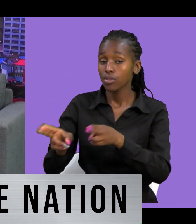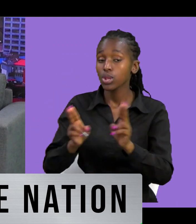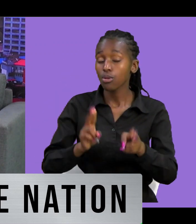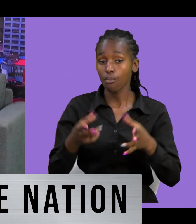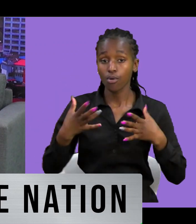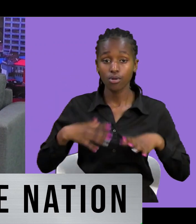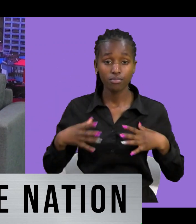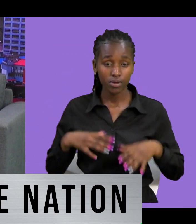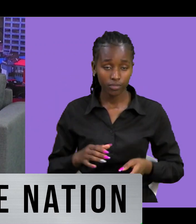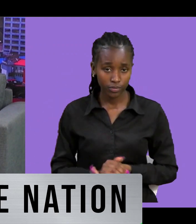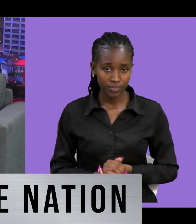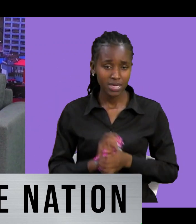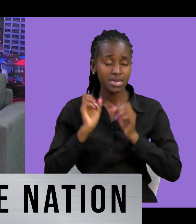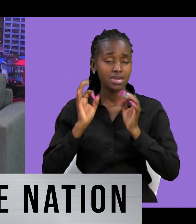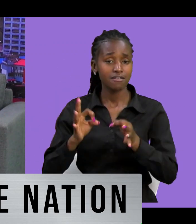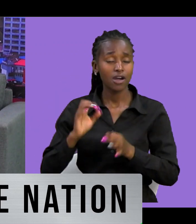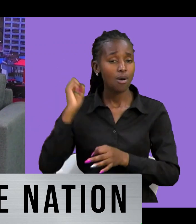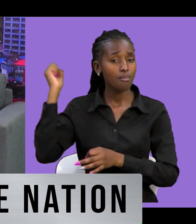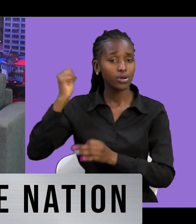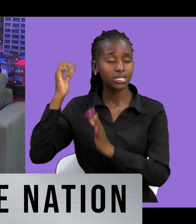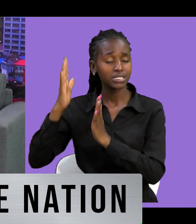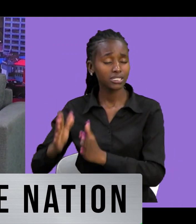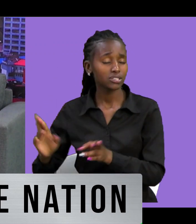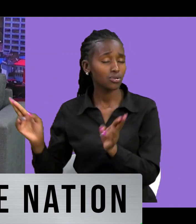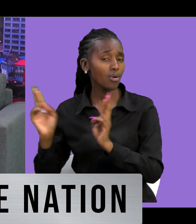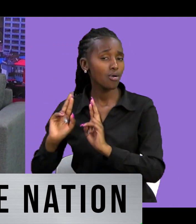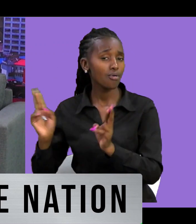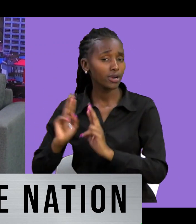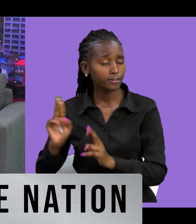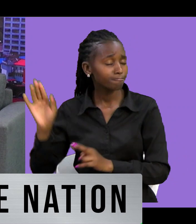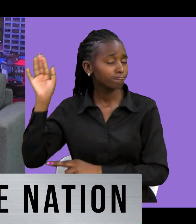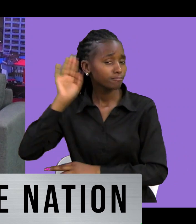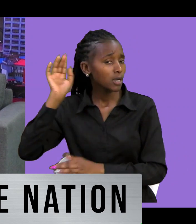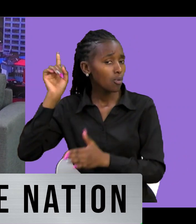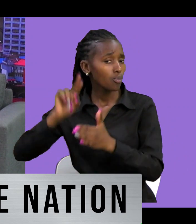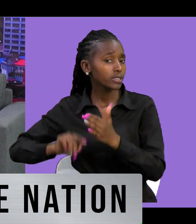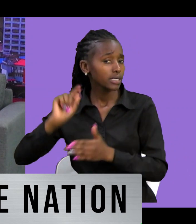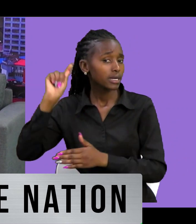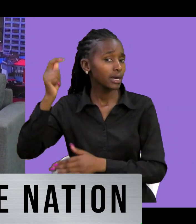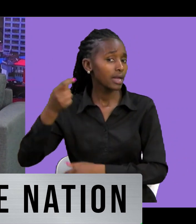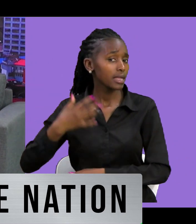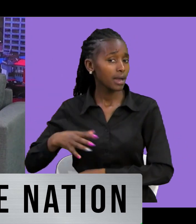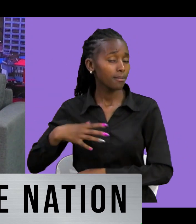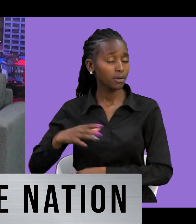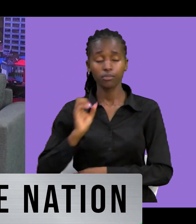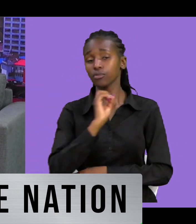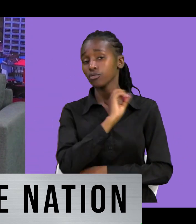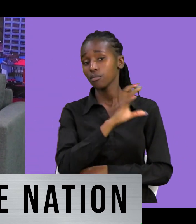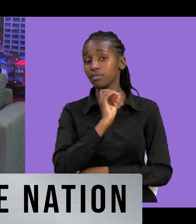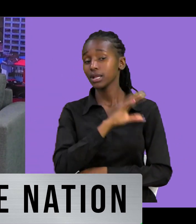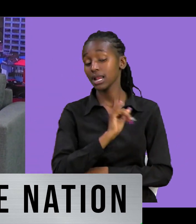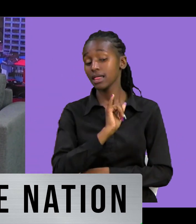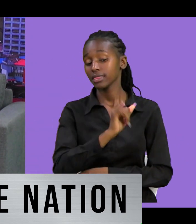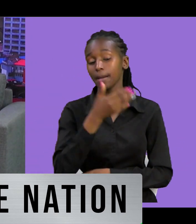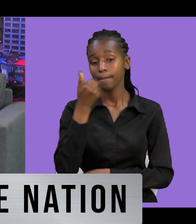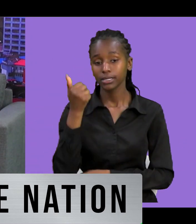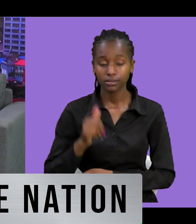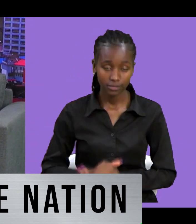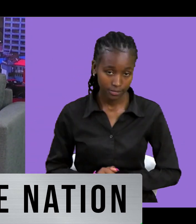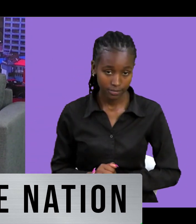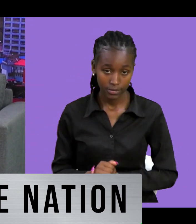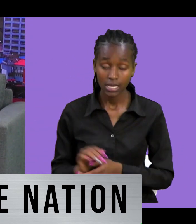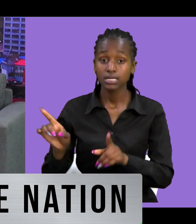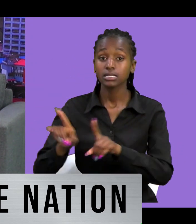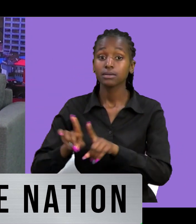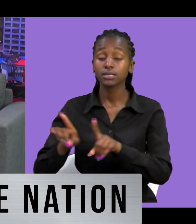to go with the current trends, some politicians now I think it has hit the